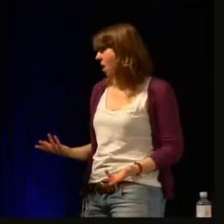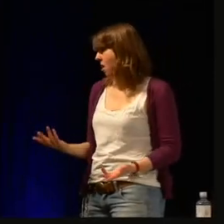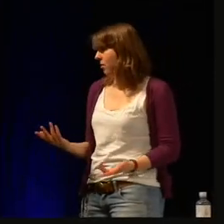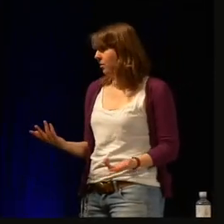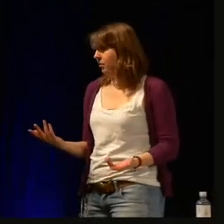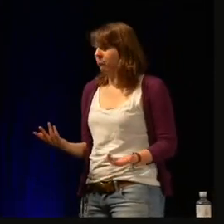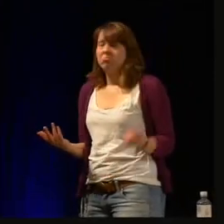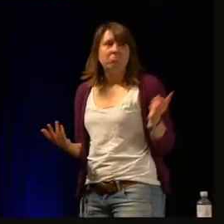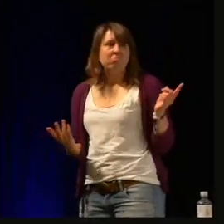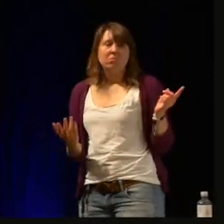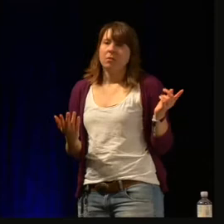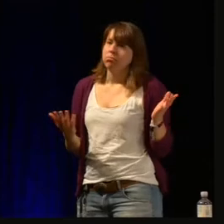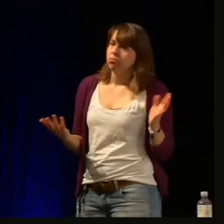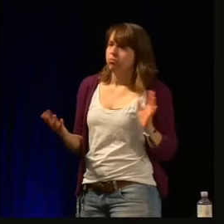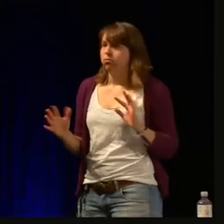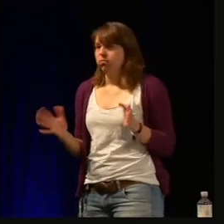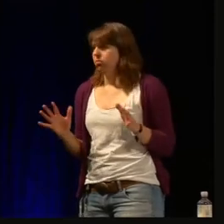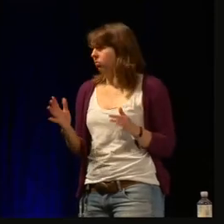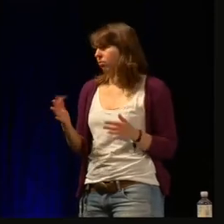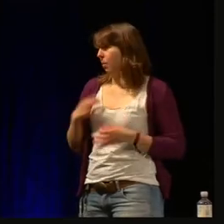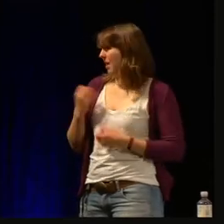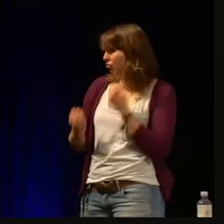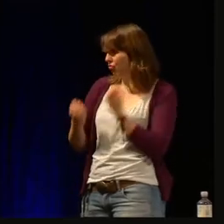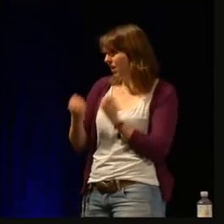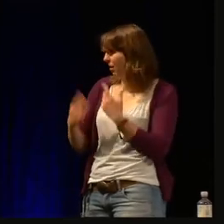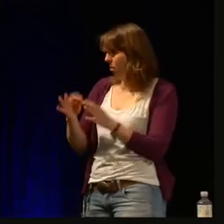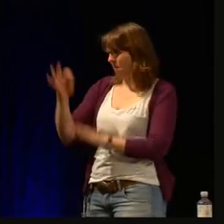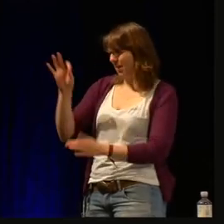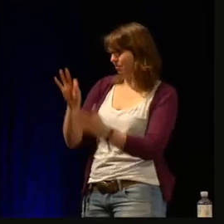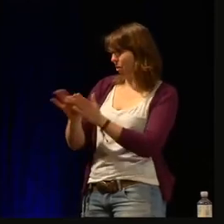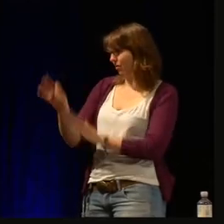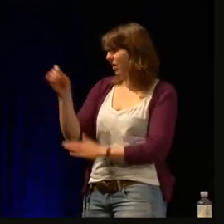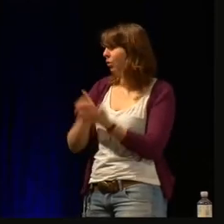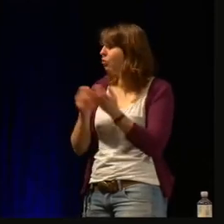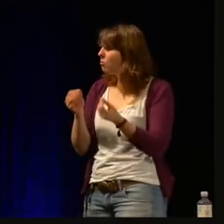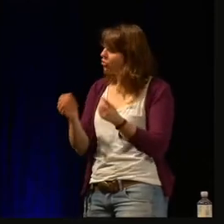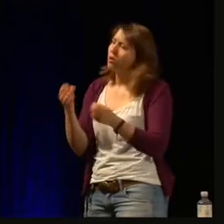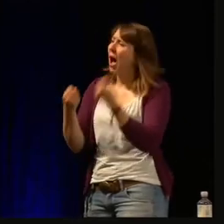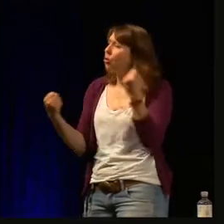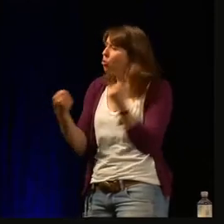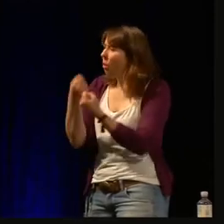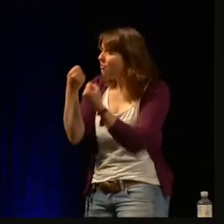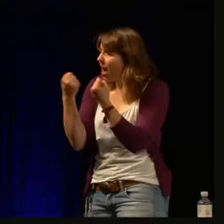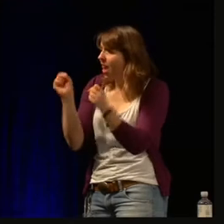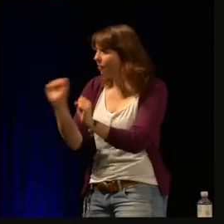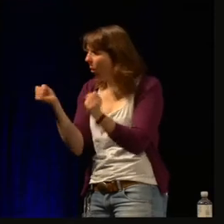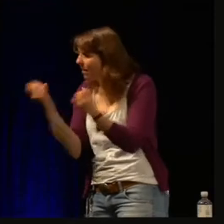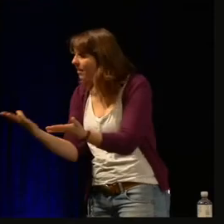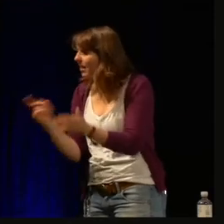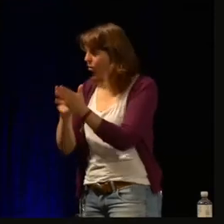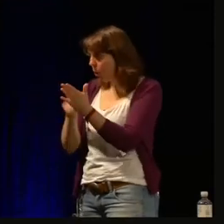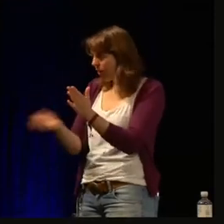that you can draw conclusions from? Or are all those points scattered around the decision